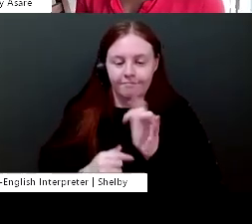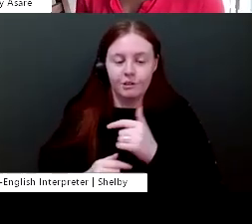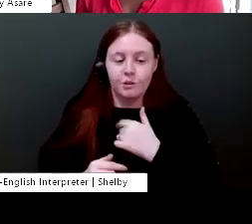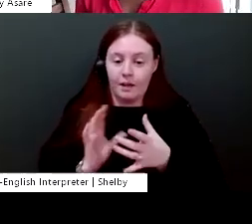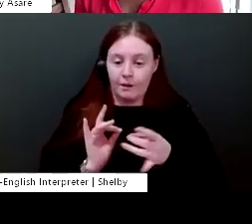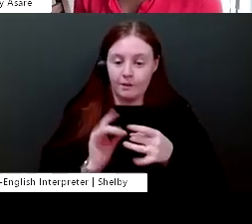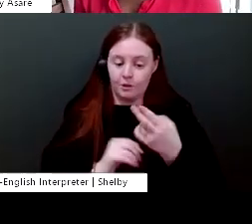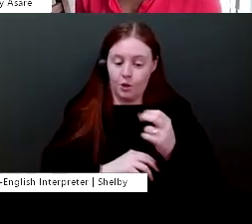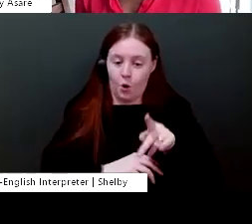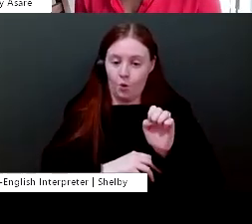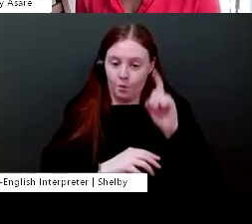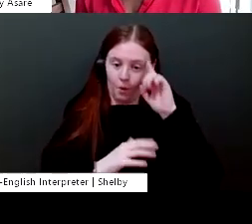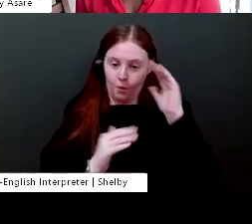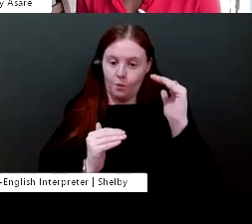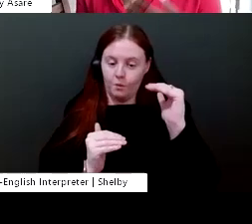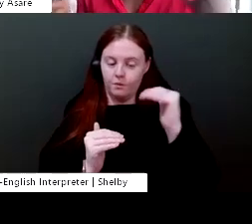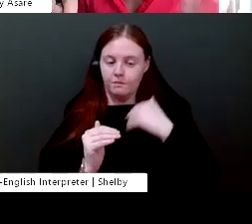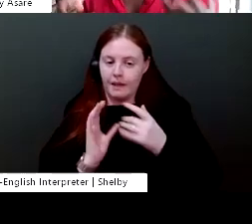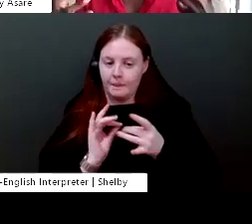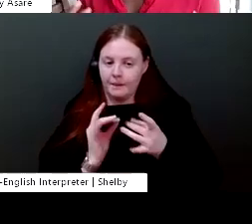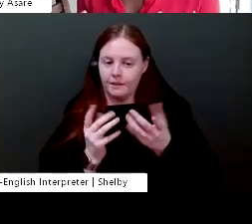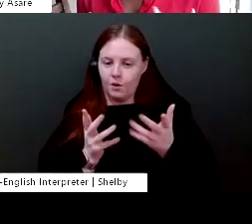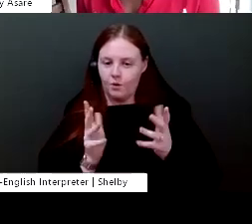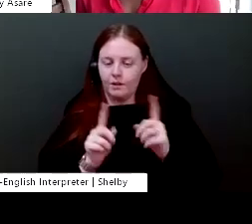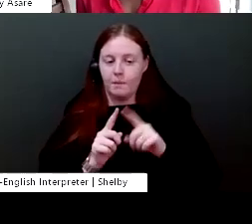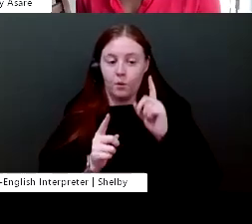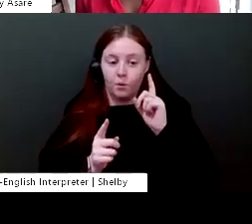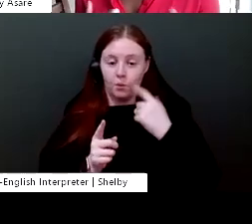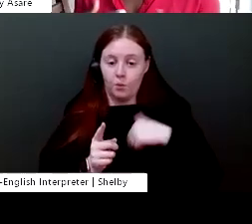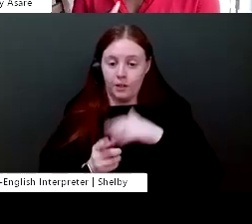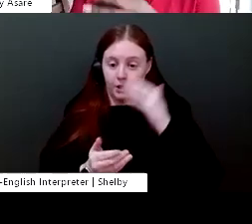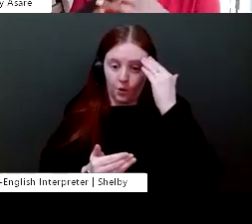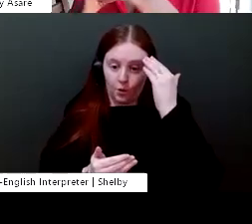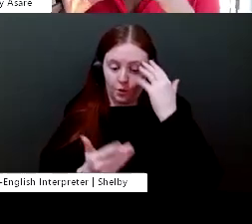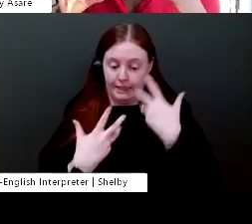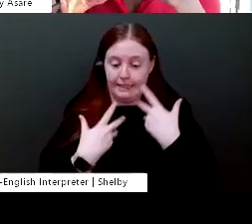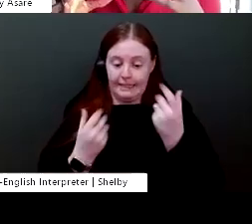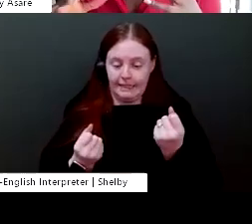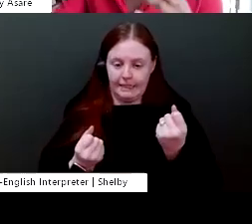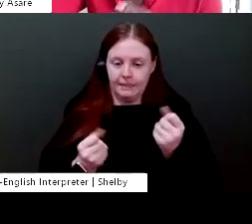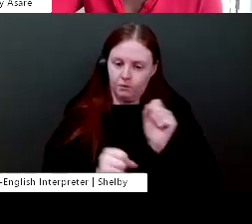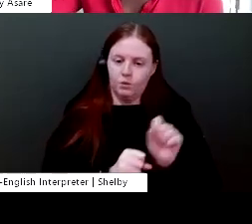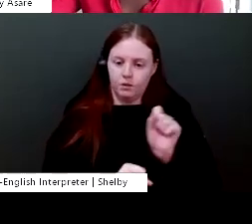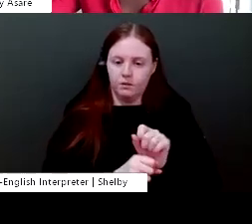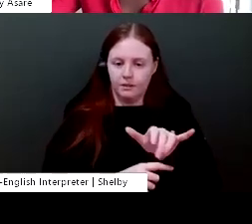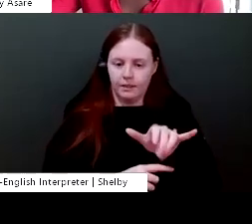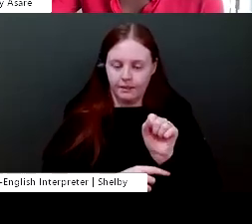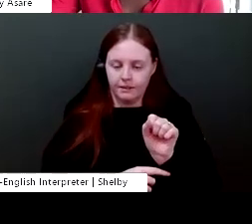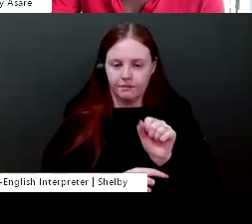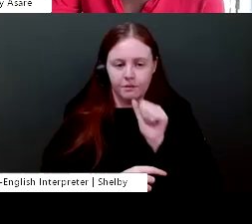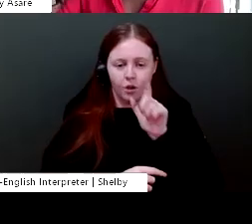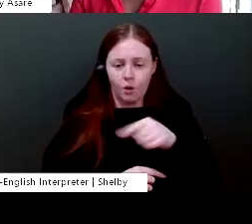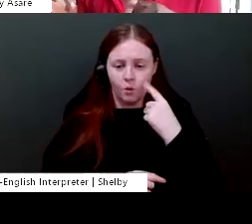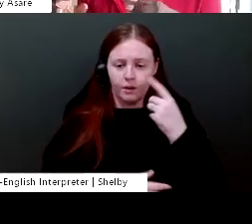I alluded to this a bit, but essentially we know that healing is work, not only in terms of social